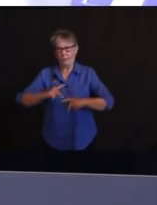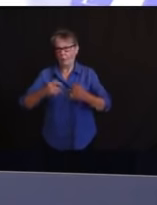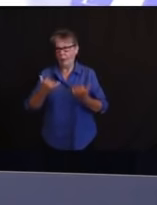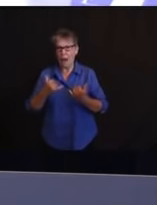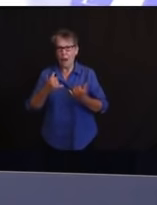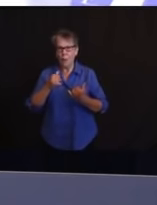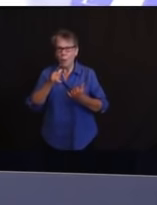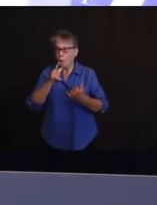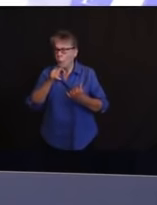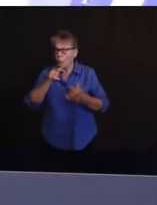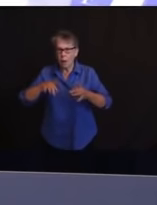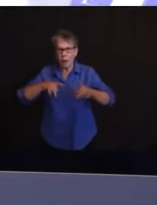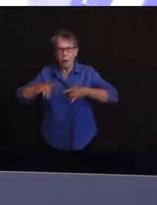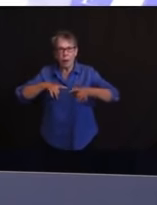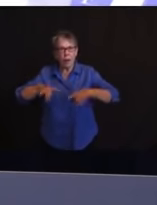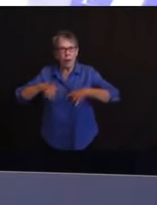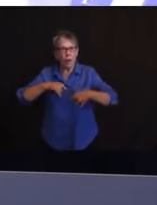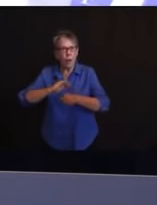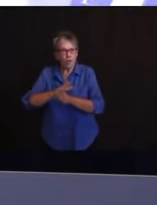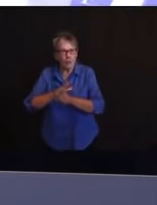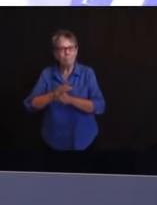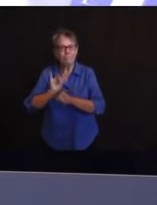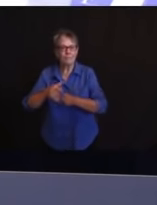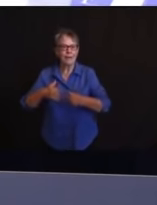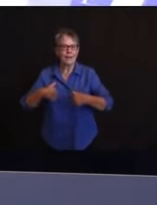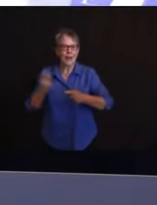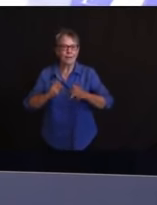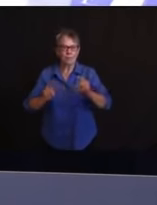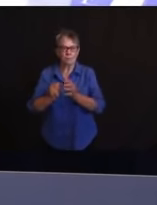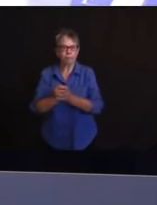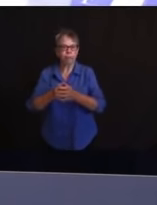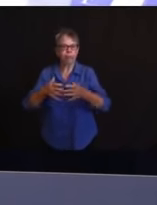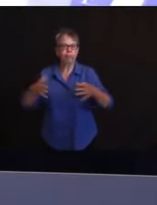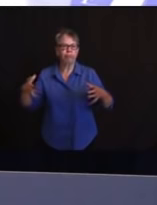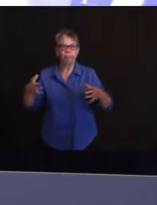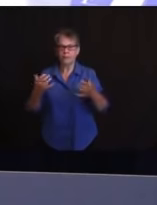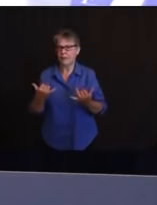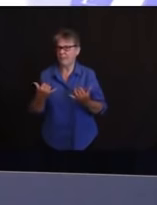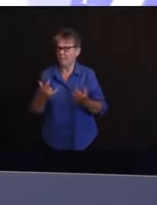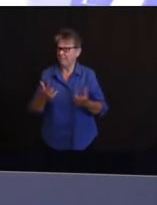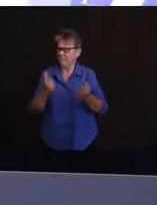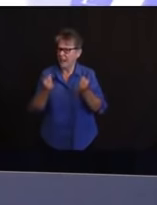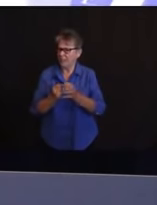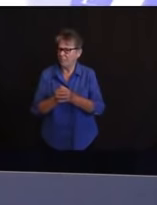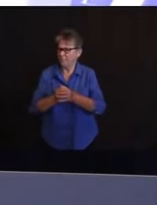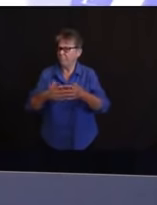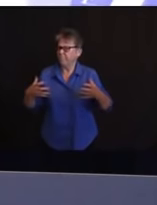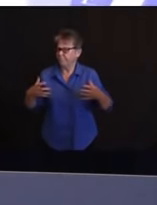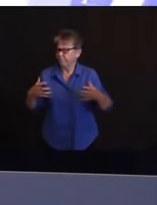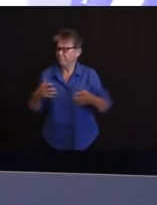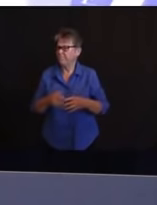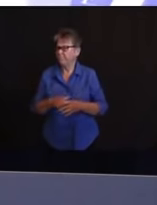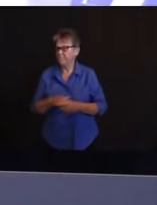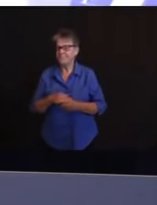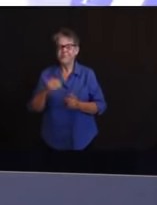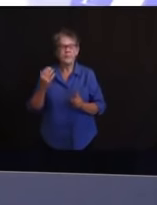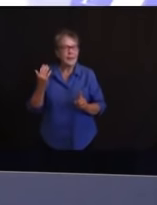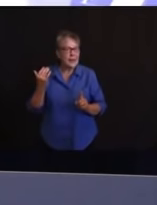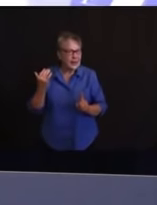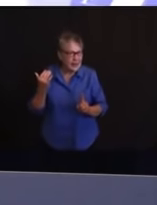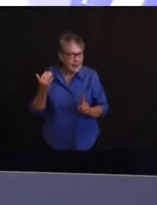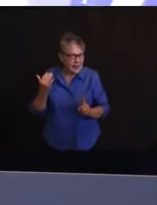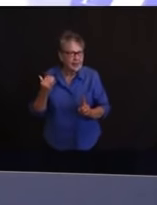Jersey, parties held among young people are leading to an uptick in cases. Last week, the mayor of